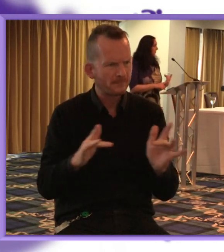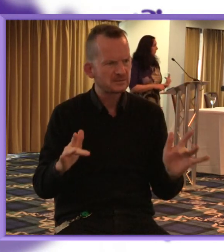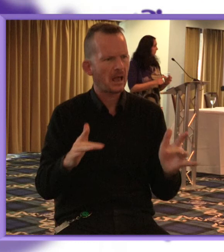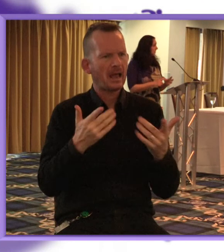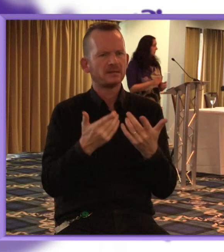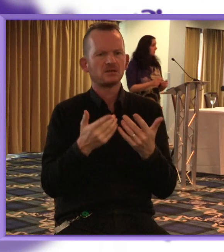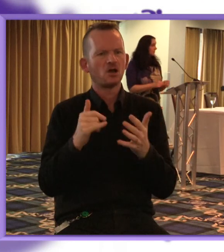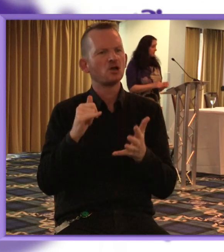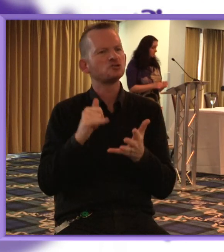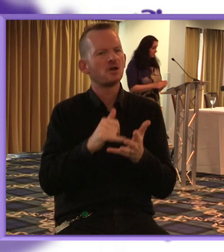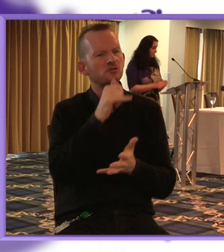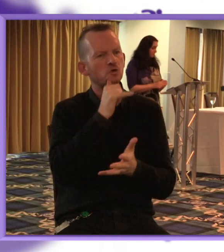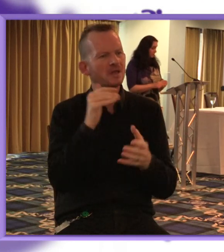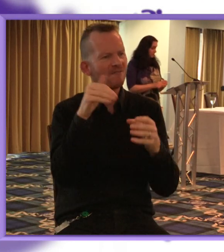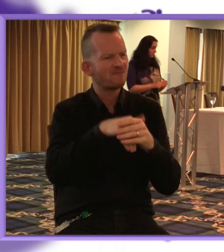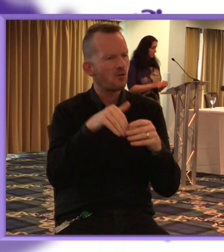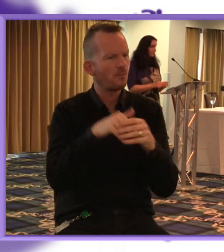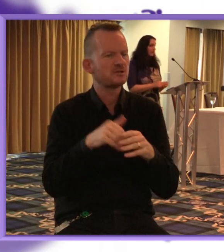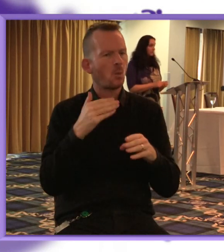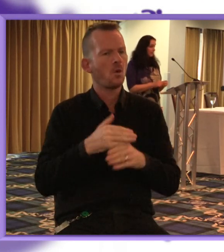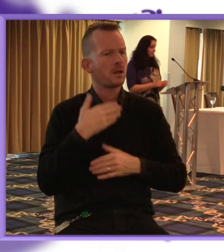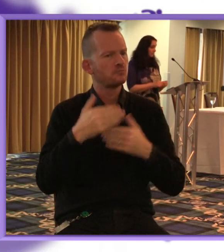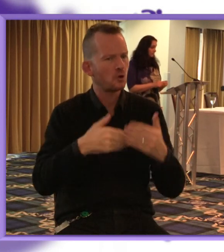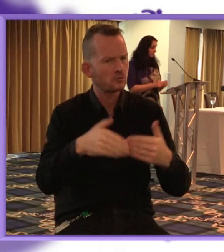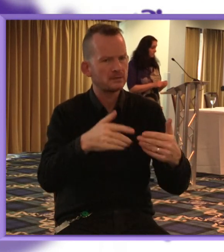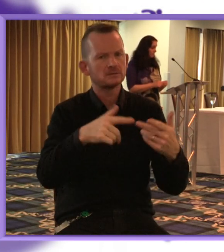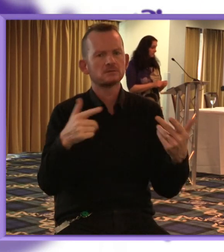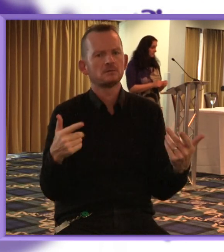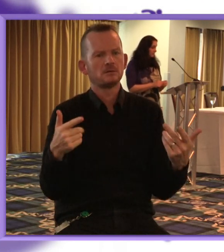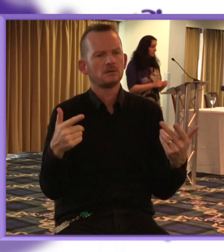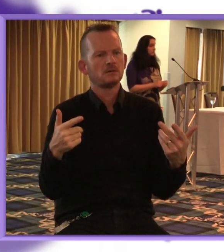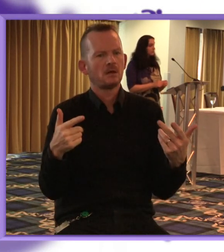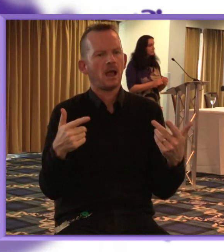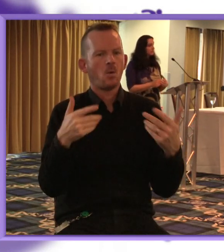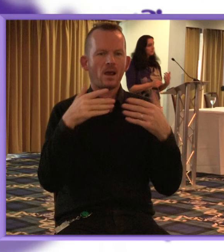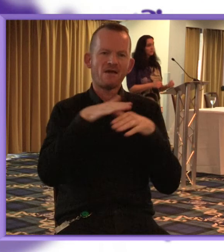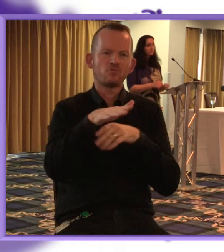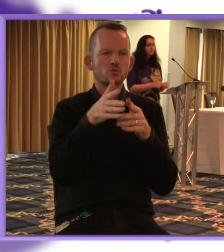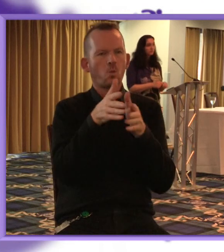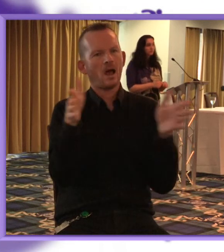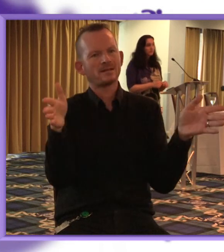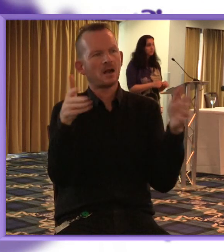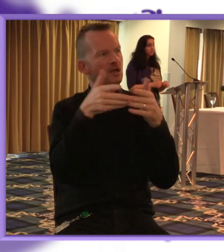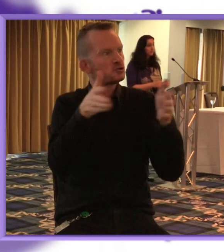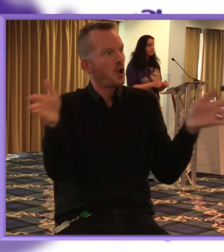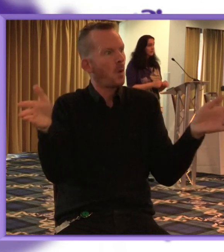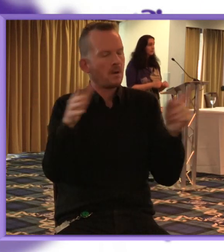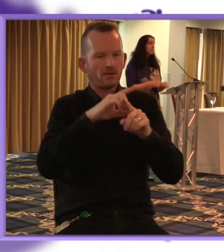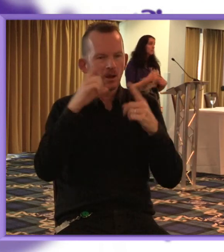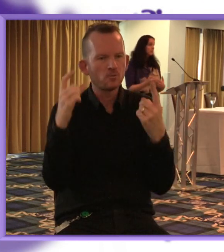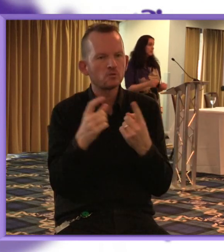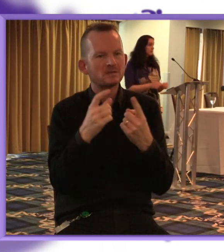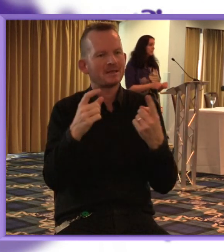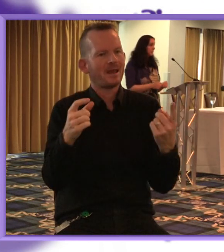user involvement, which is still a work in progress for us, and how we influence and widen our scope to include things around community and, say, public mental